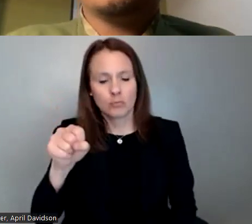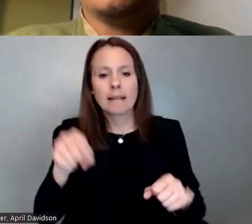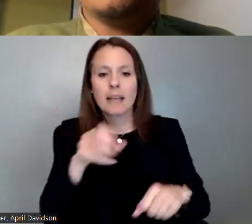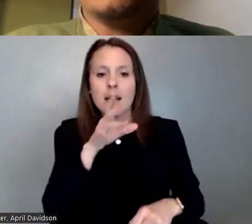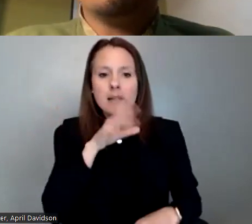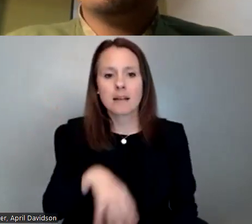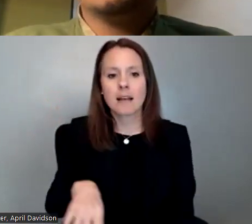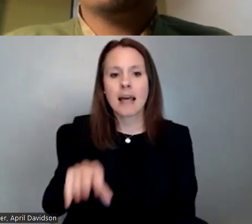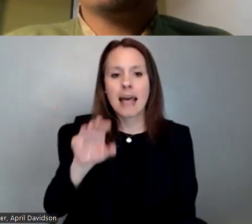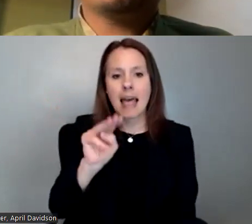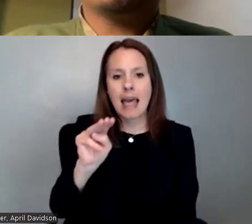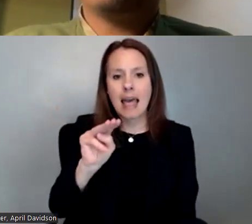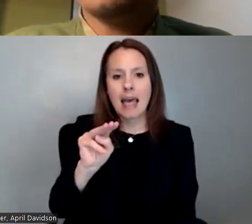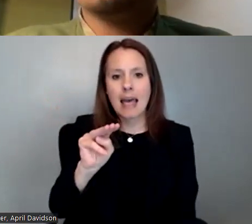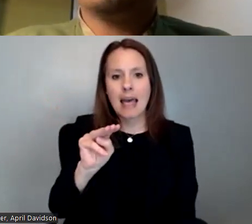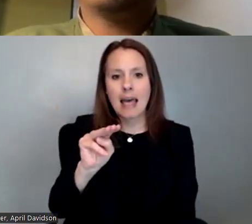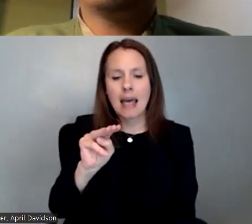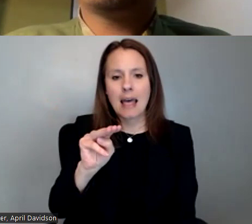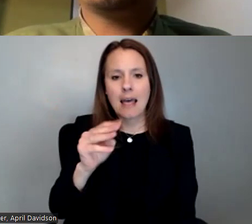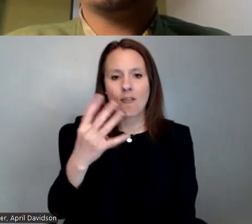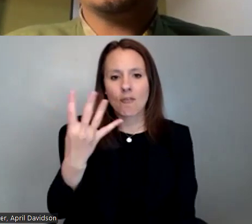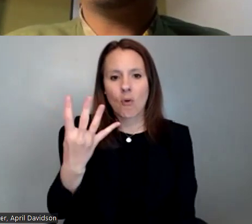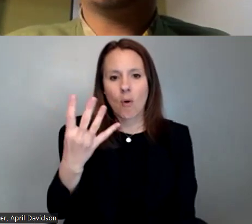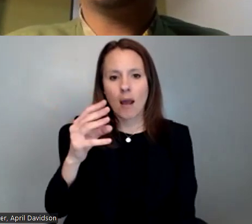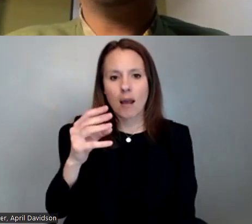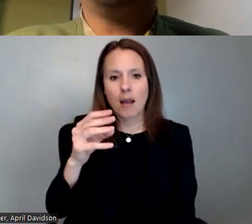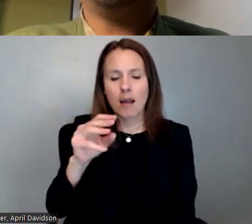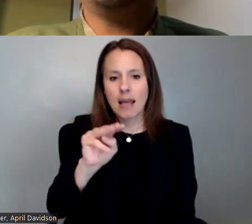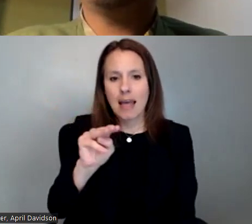It's M for Mango,